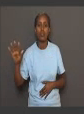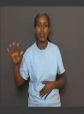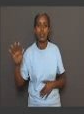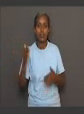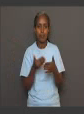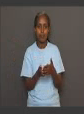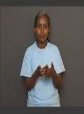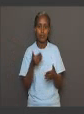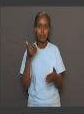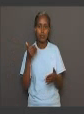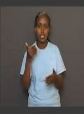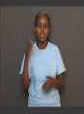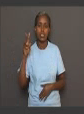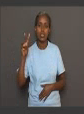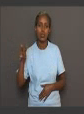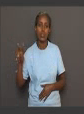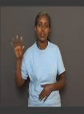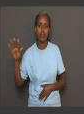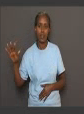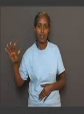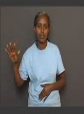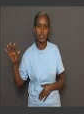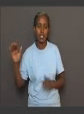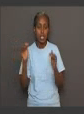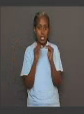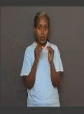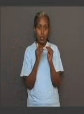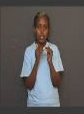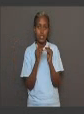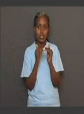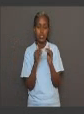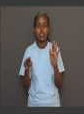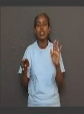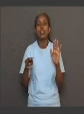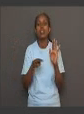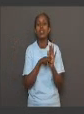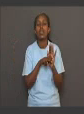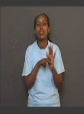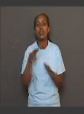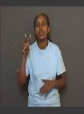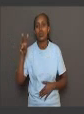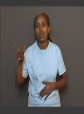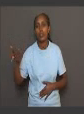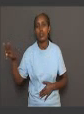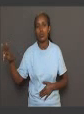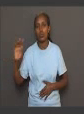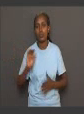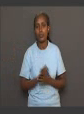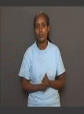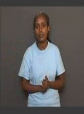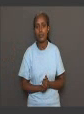25 minus 25 equals negative 22.